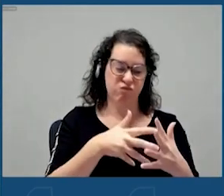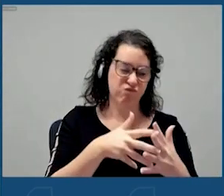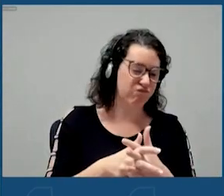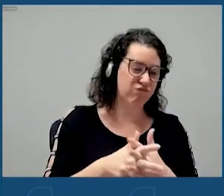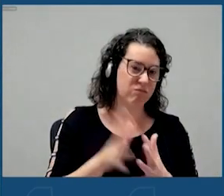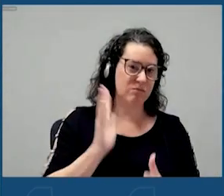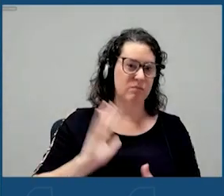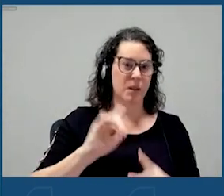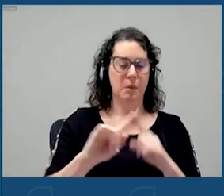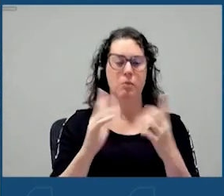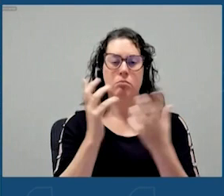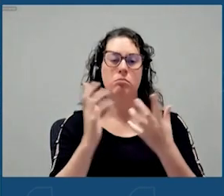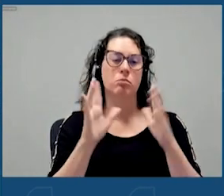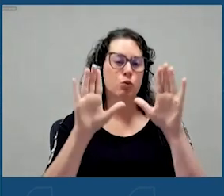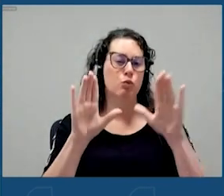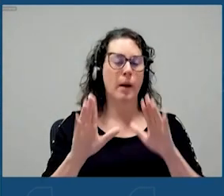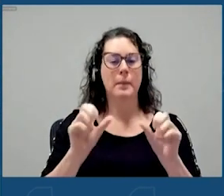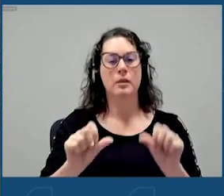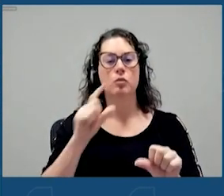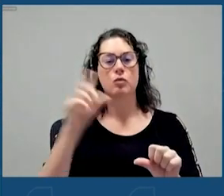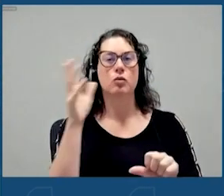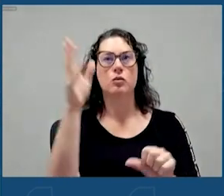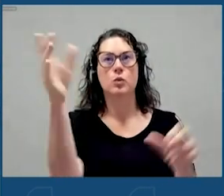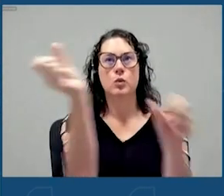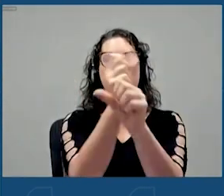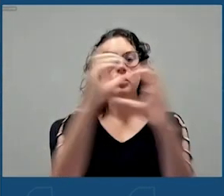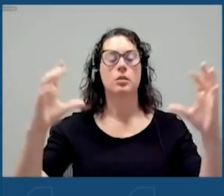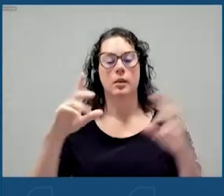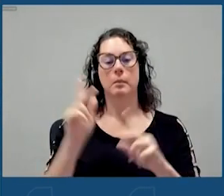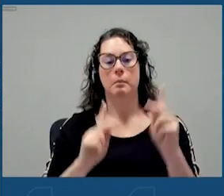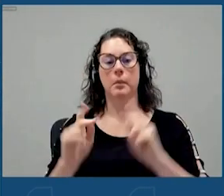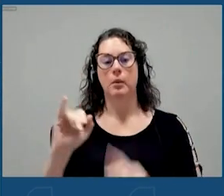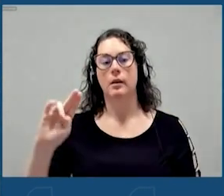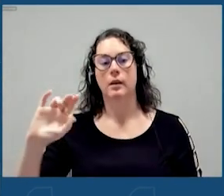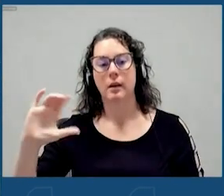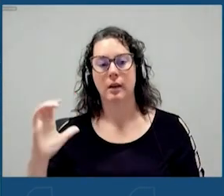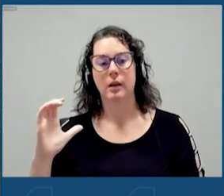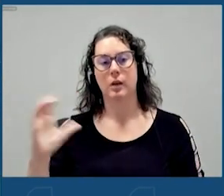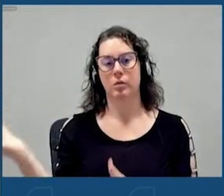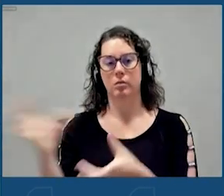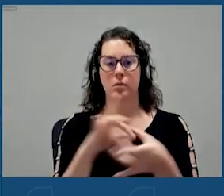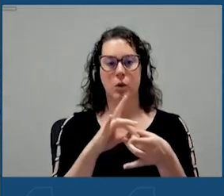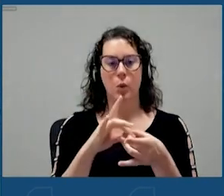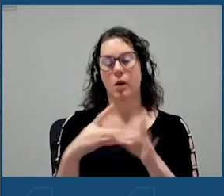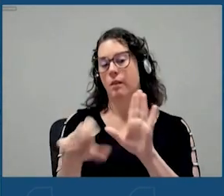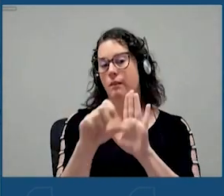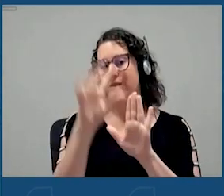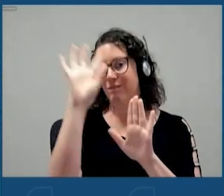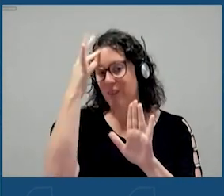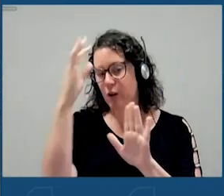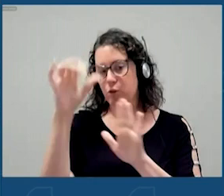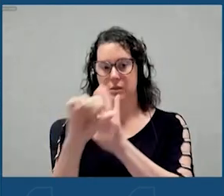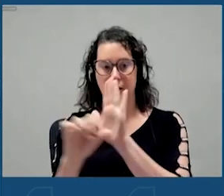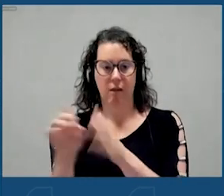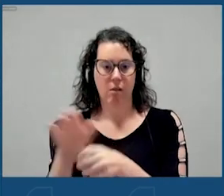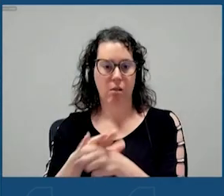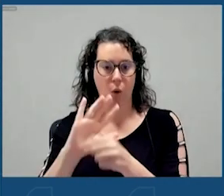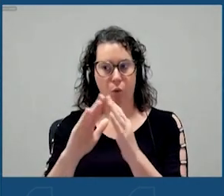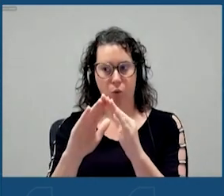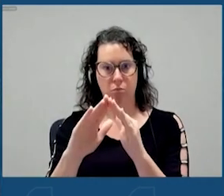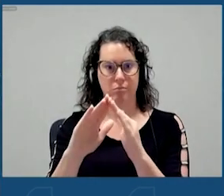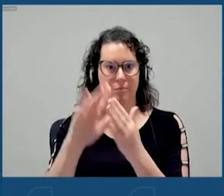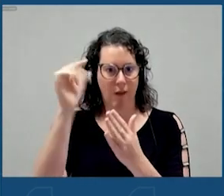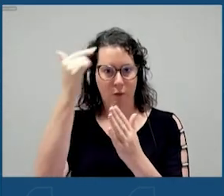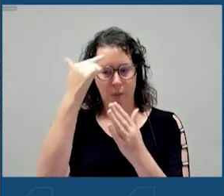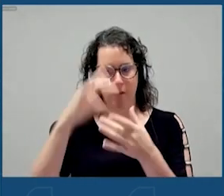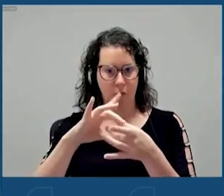future. People Inc., in partnership with federal, state, and local government, is proud to open this beautiful